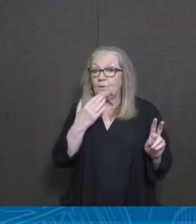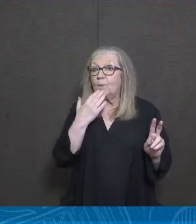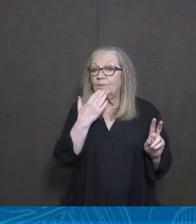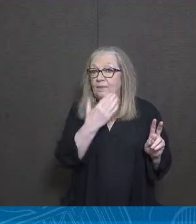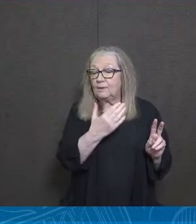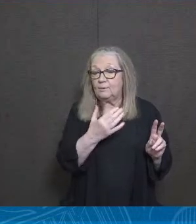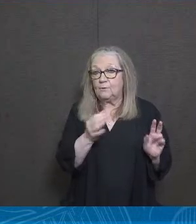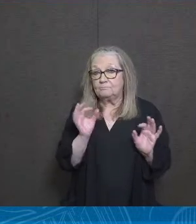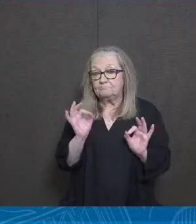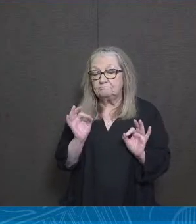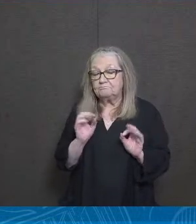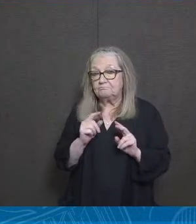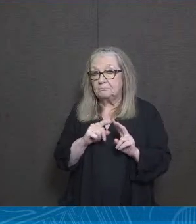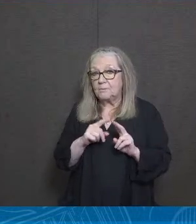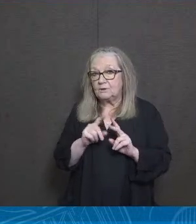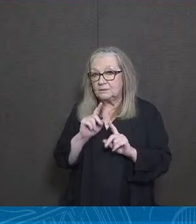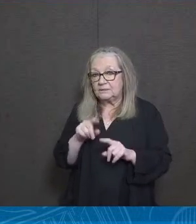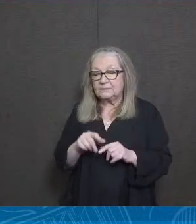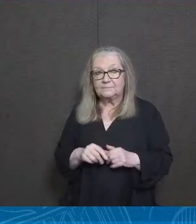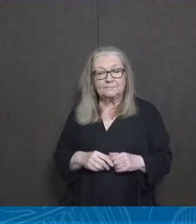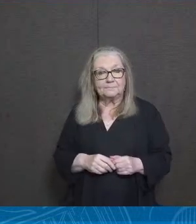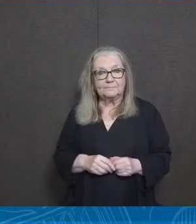excellent points.